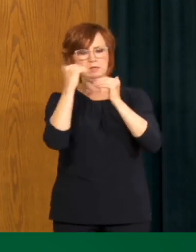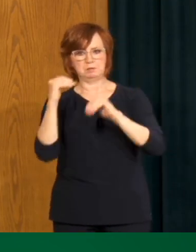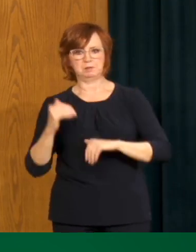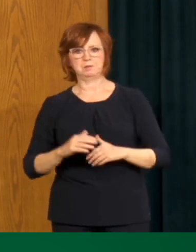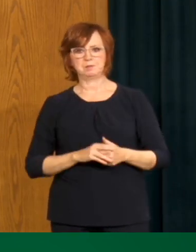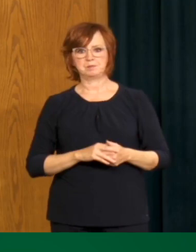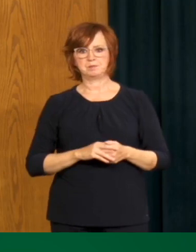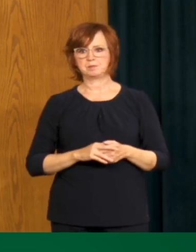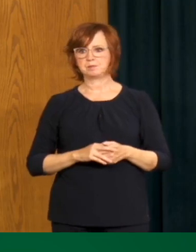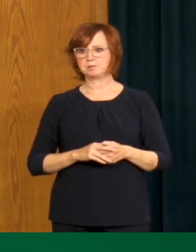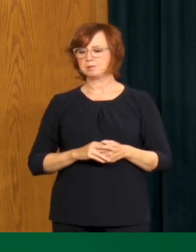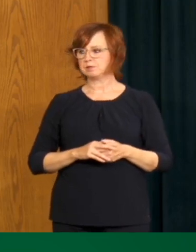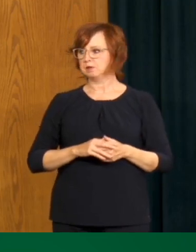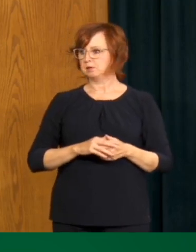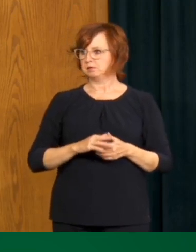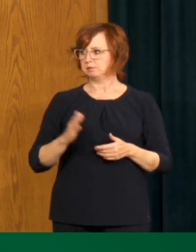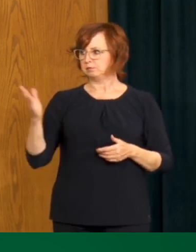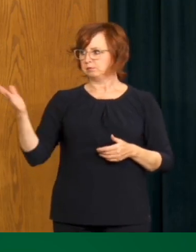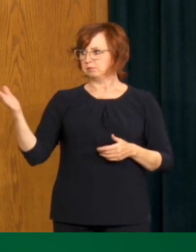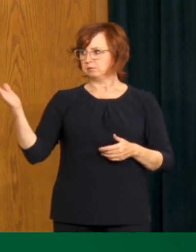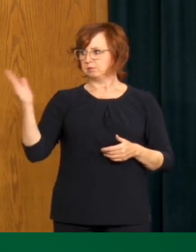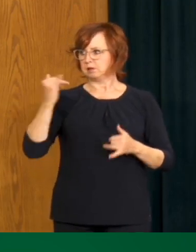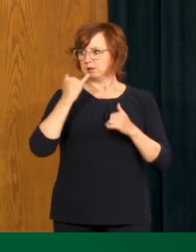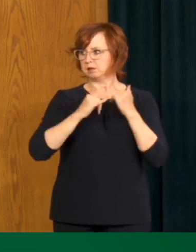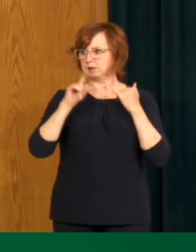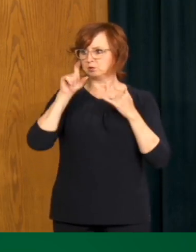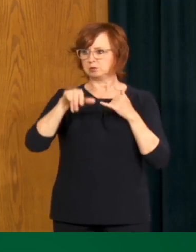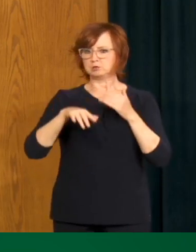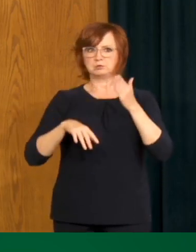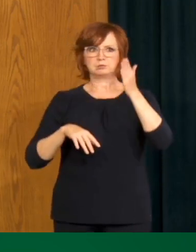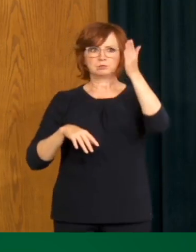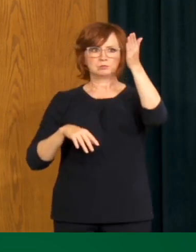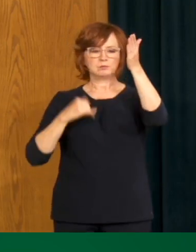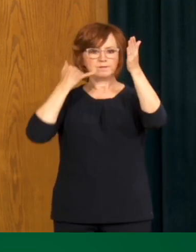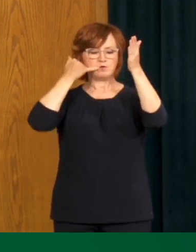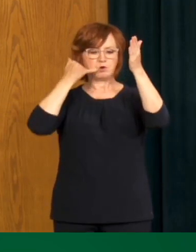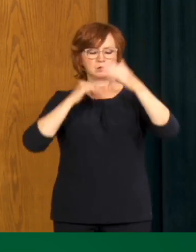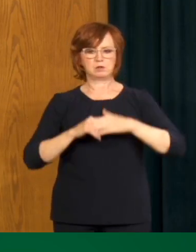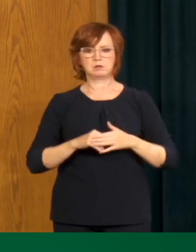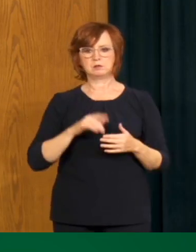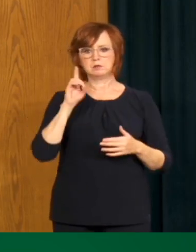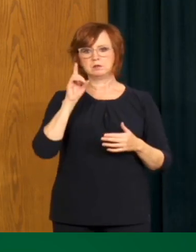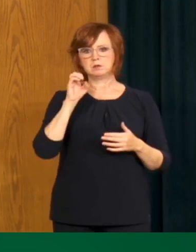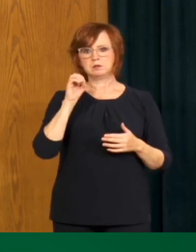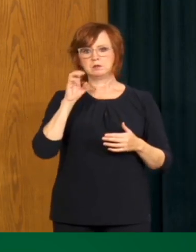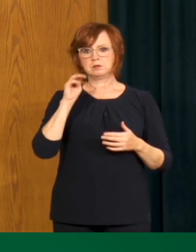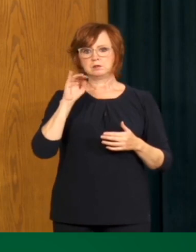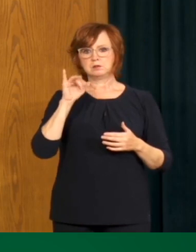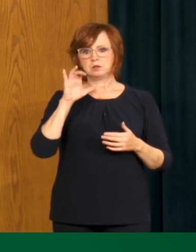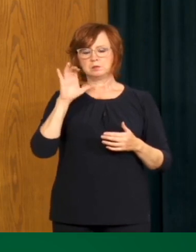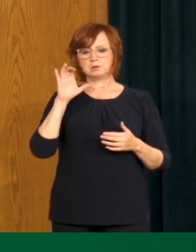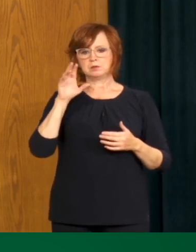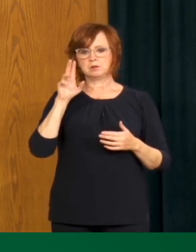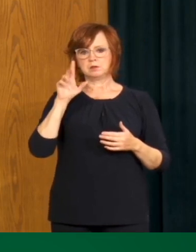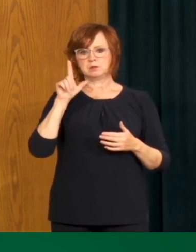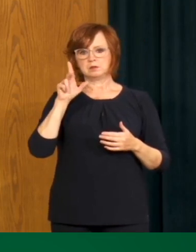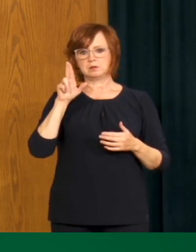curve flat. And we have our last question on the phone line. We have Dominic Lusick with Relco.